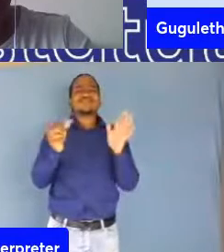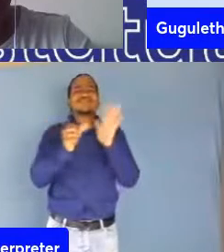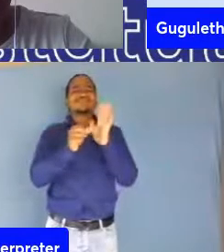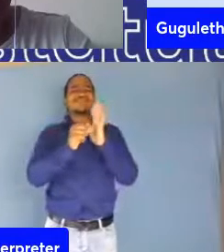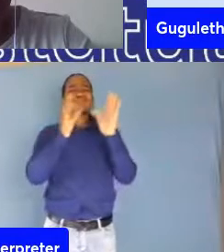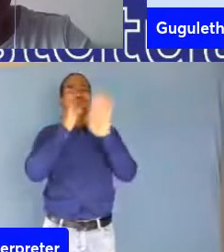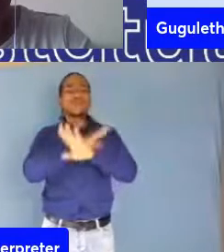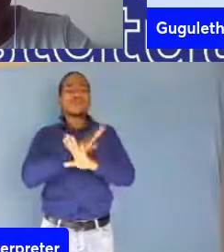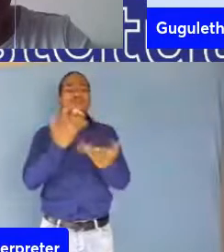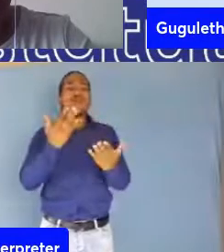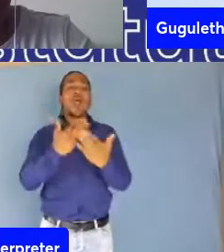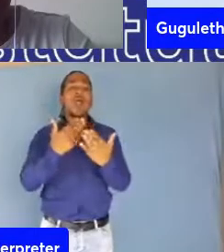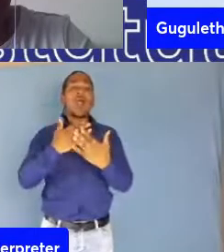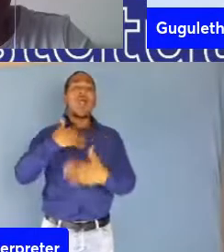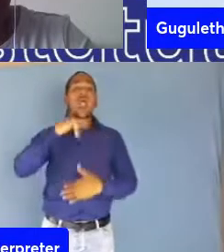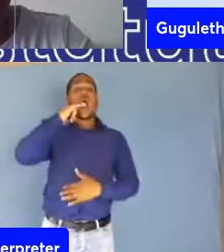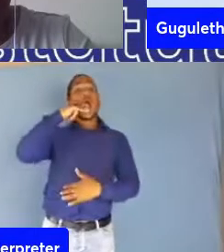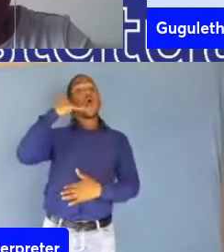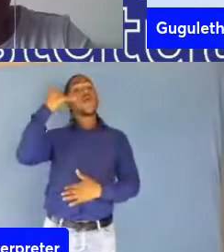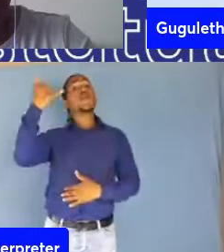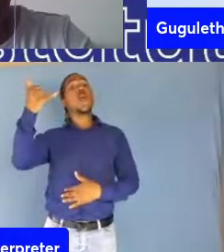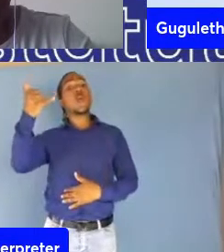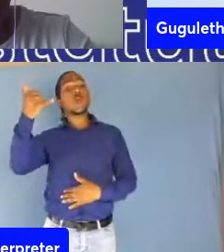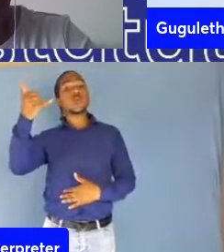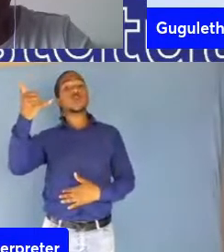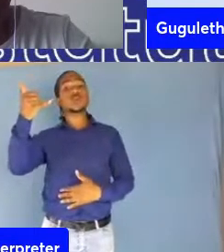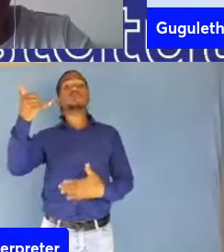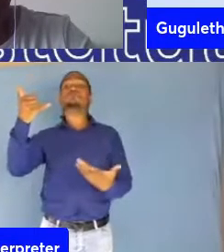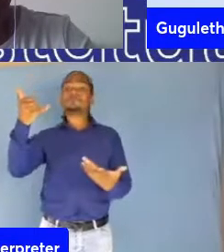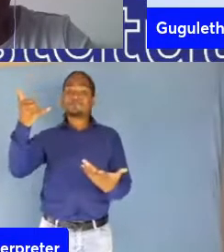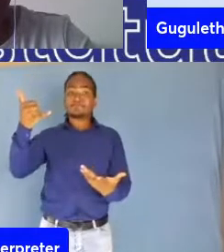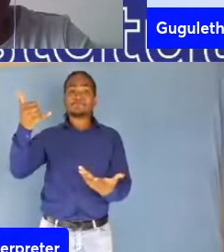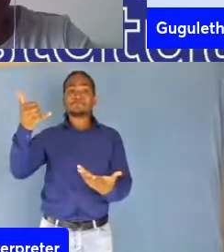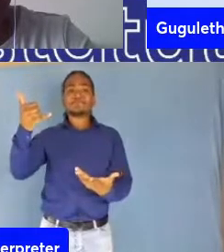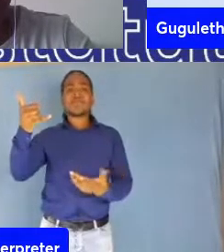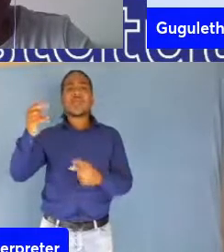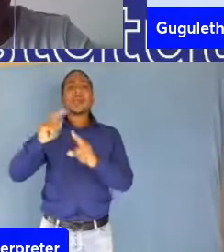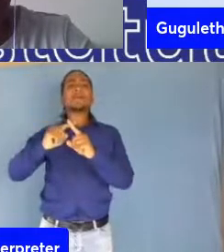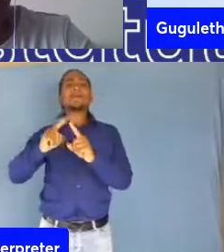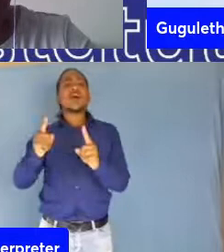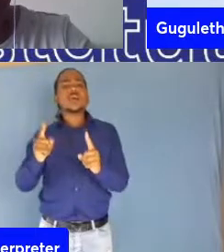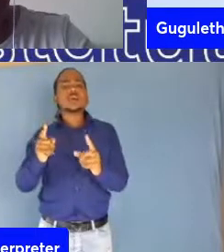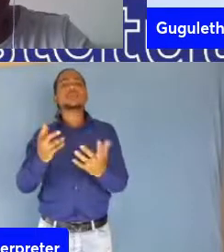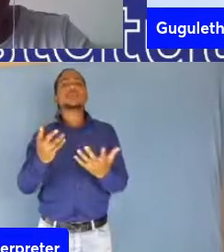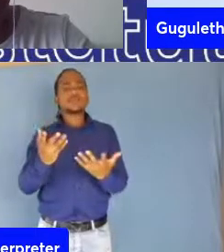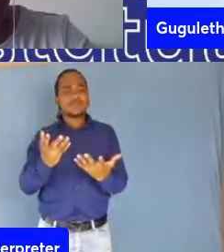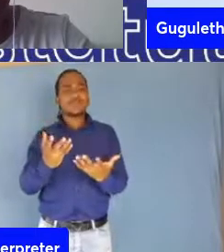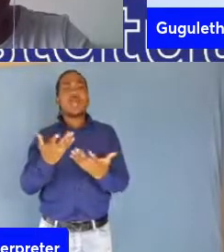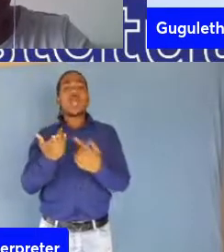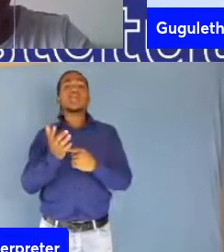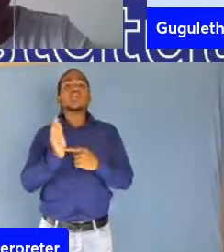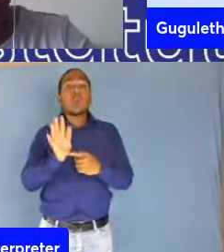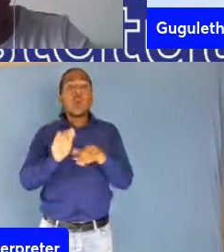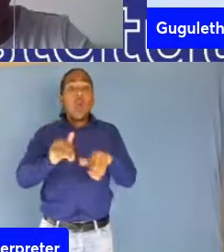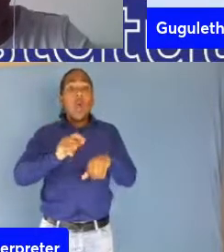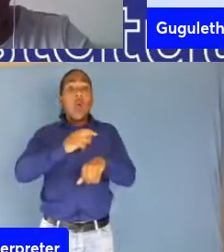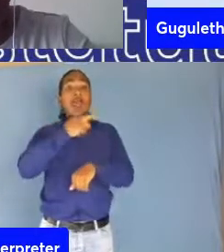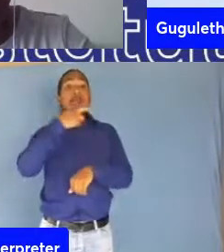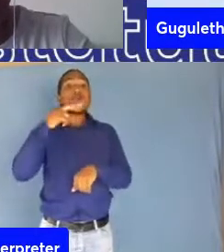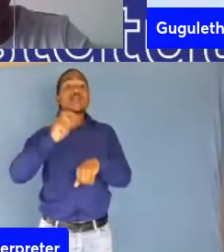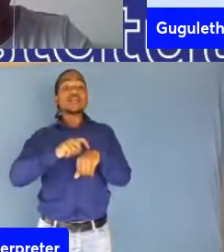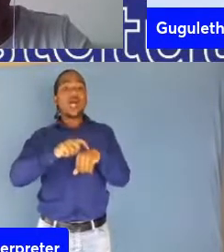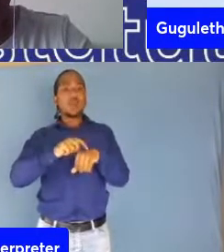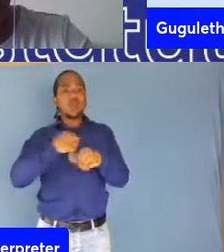call certain people. She's highly privileged, but she's showing us in real time as we talk about the girls